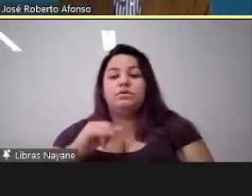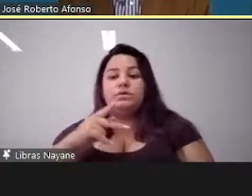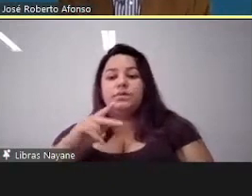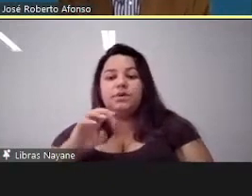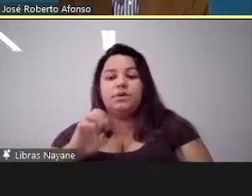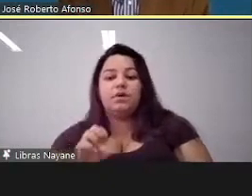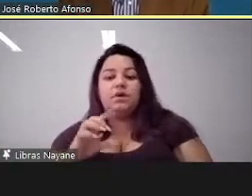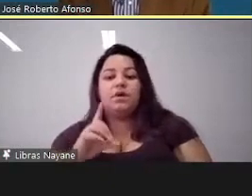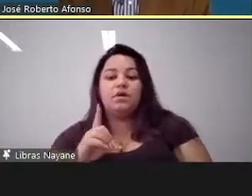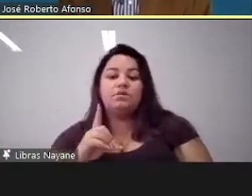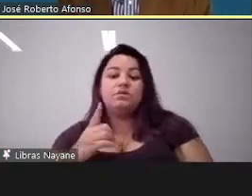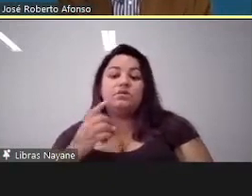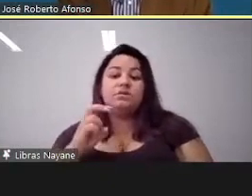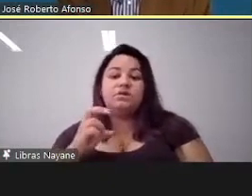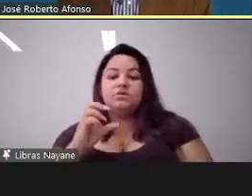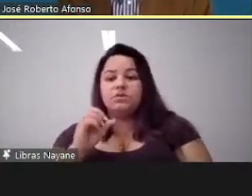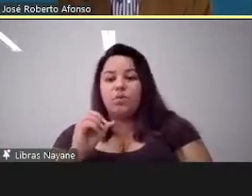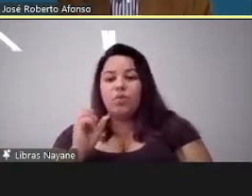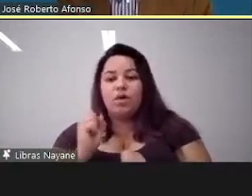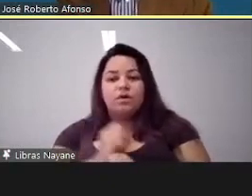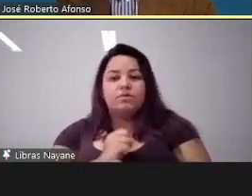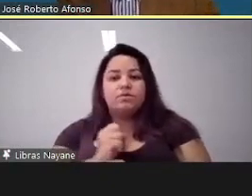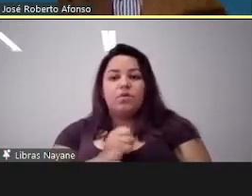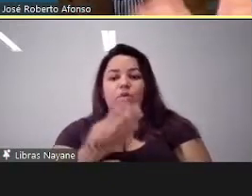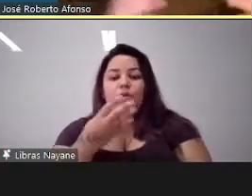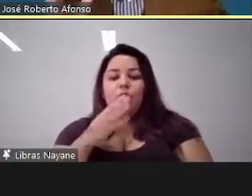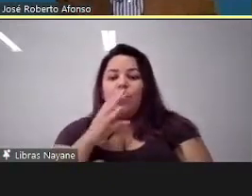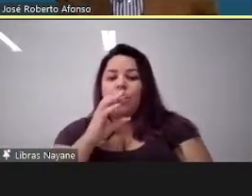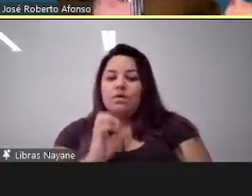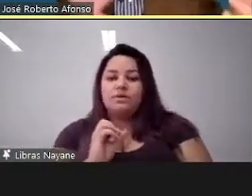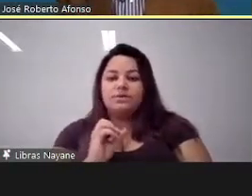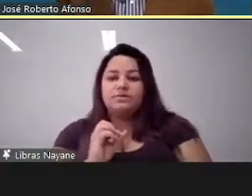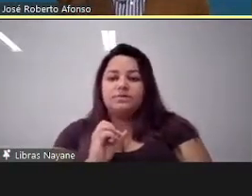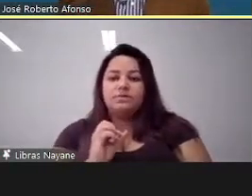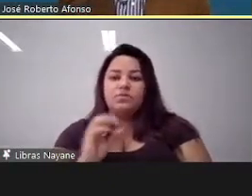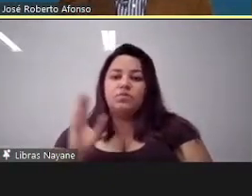workers and less contributions,